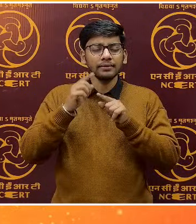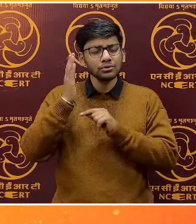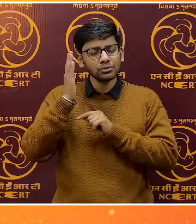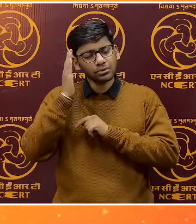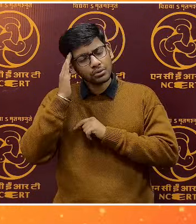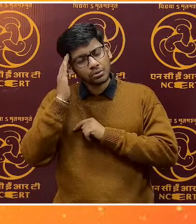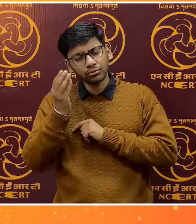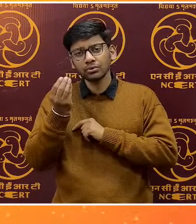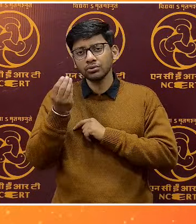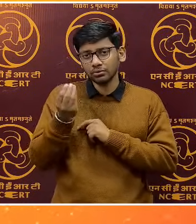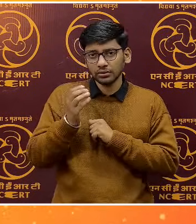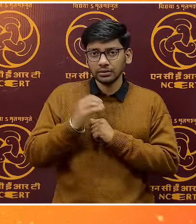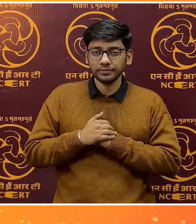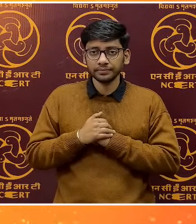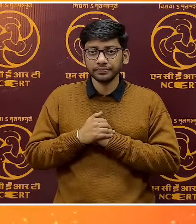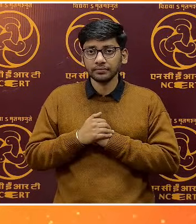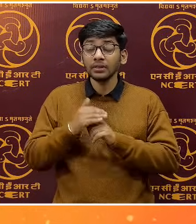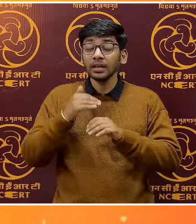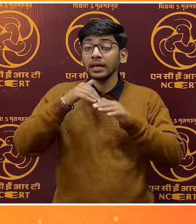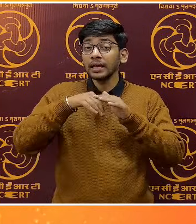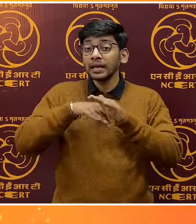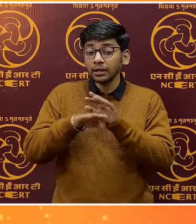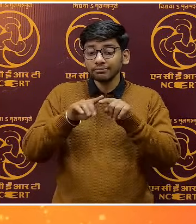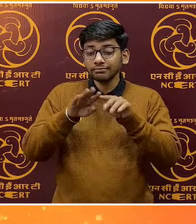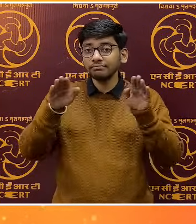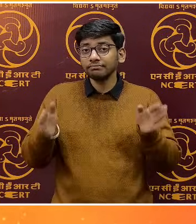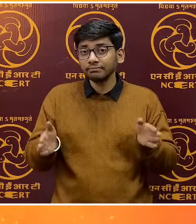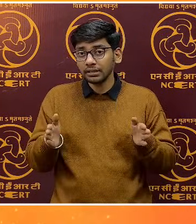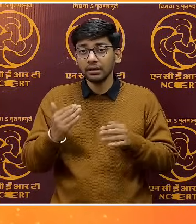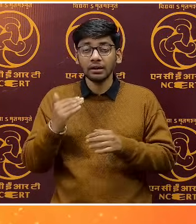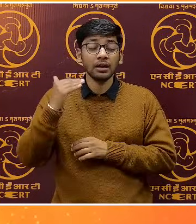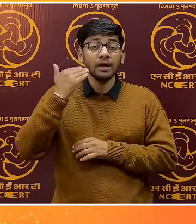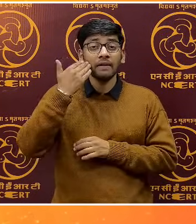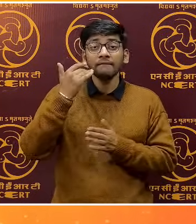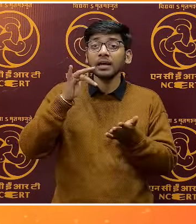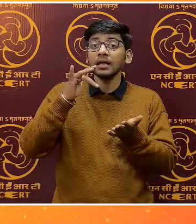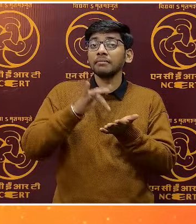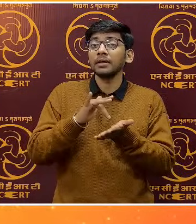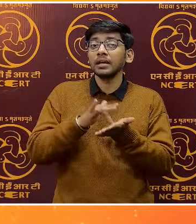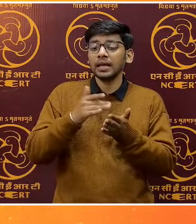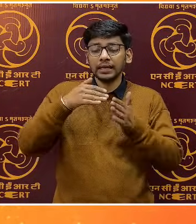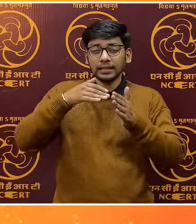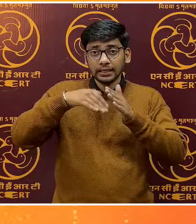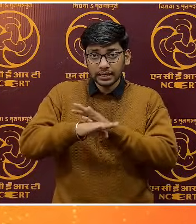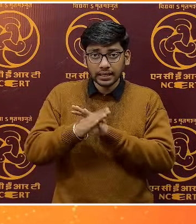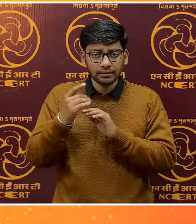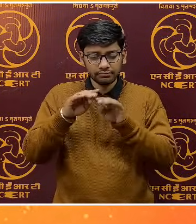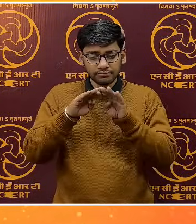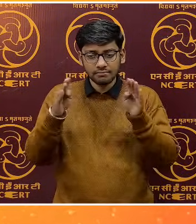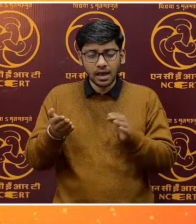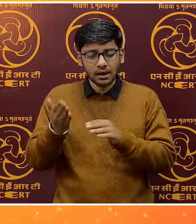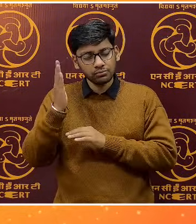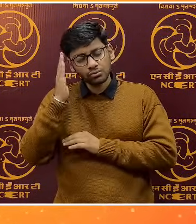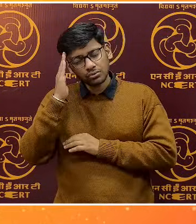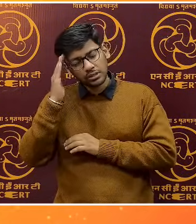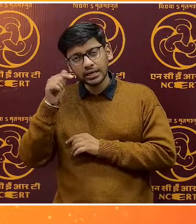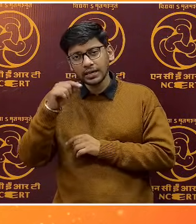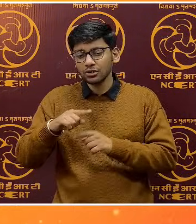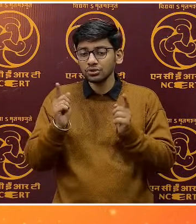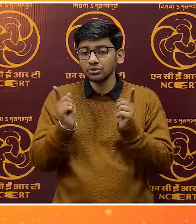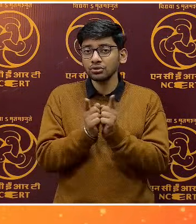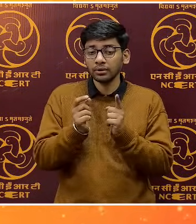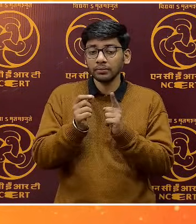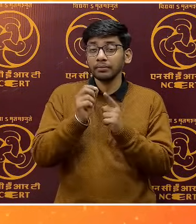a little, in your bed. Where? In your bed. So this was a short